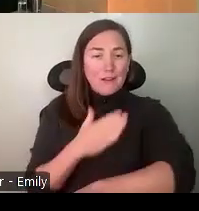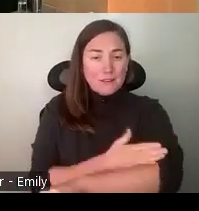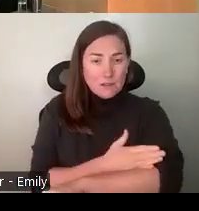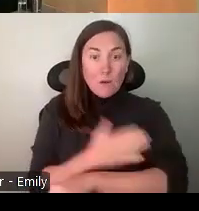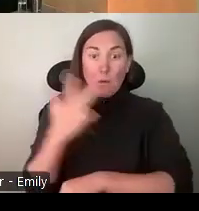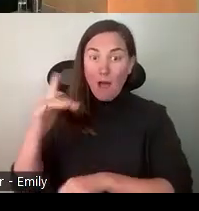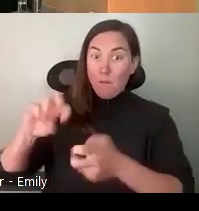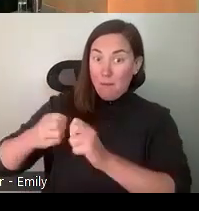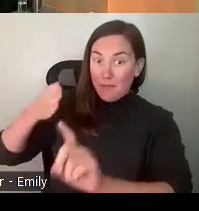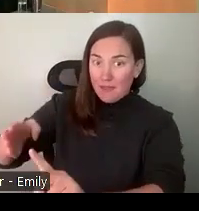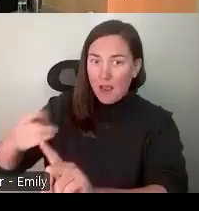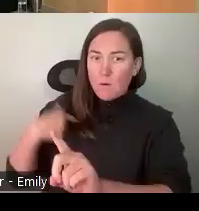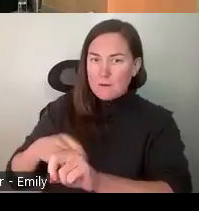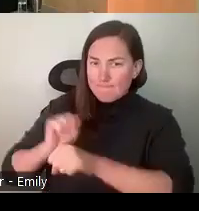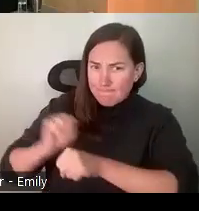problem.